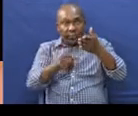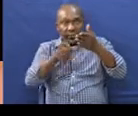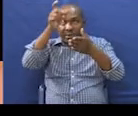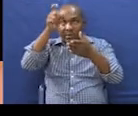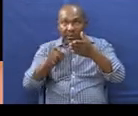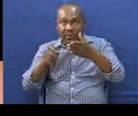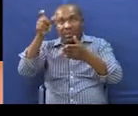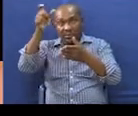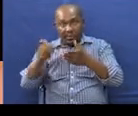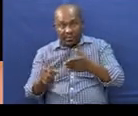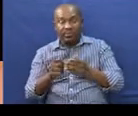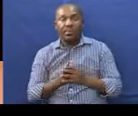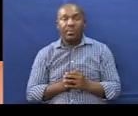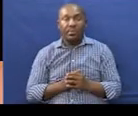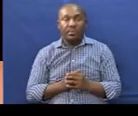board here.